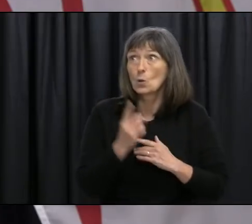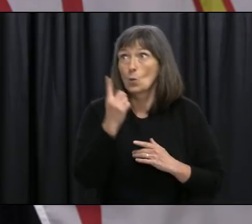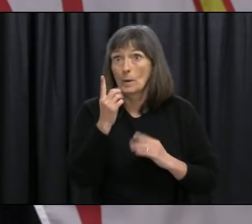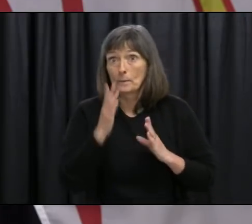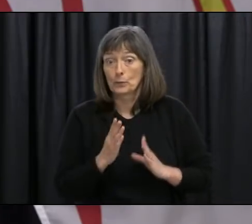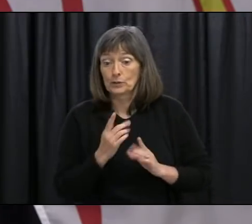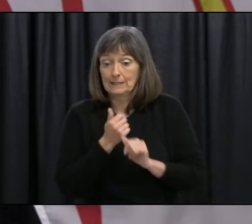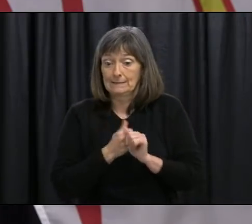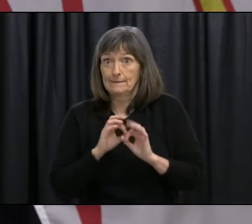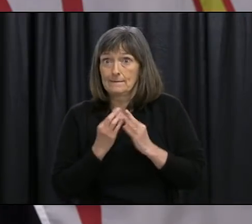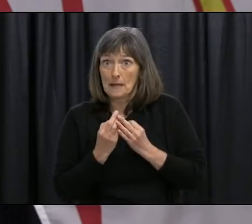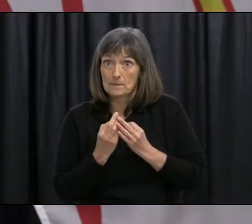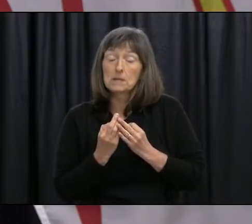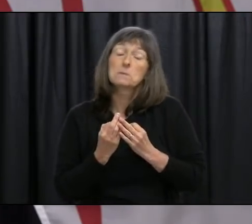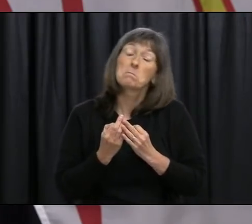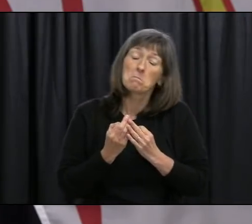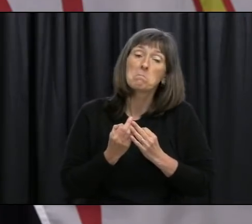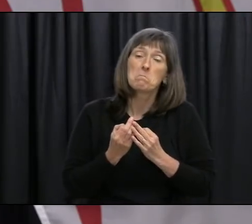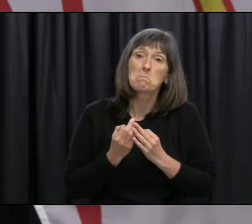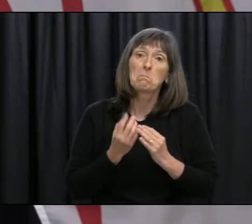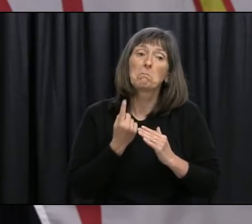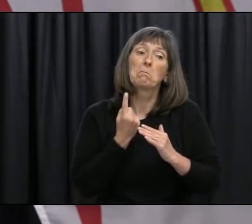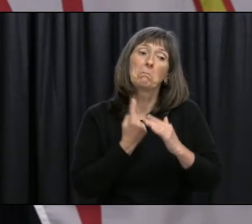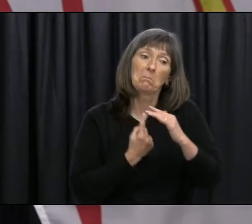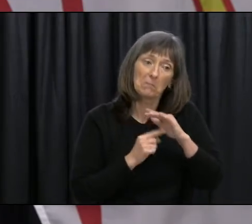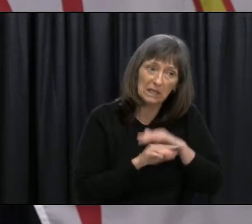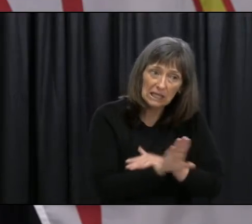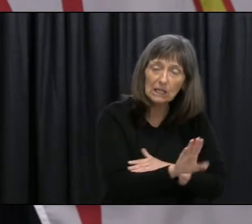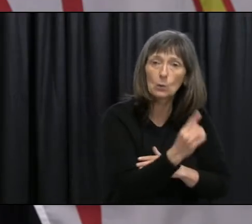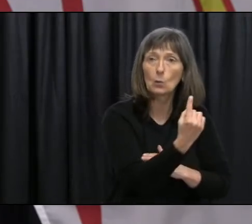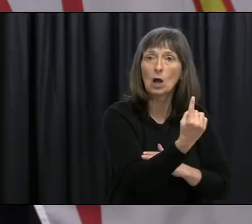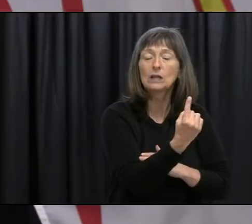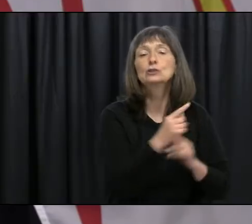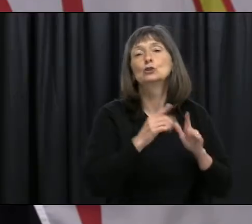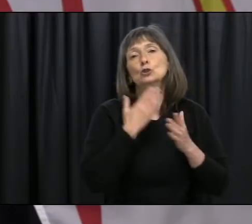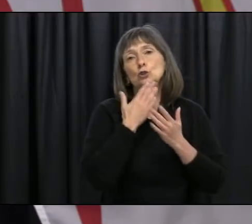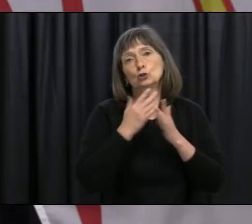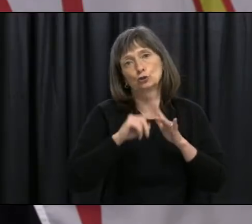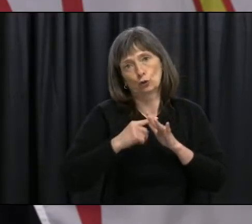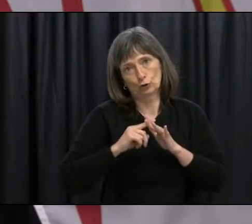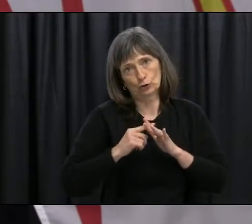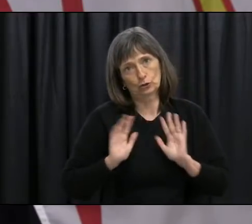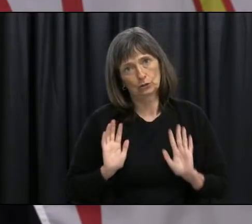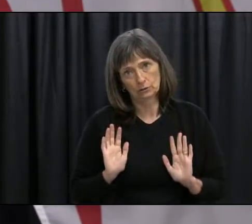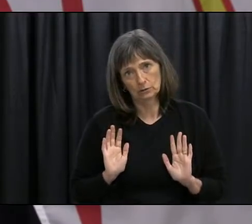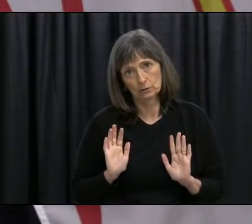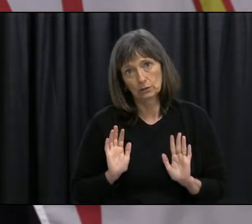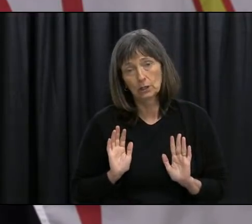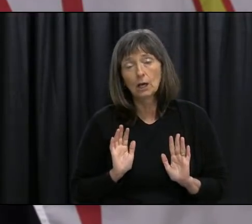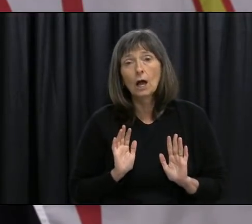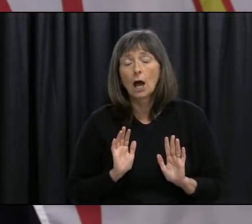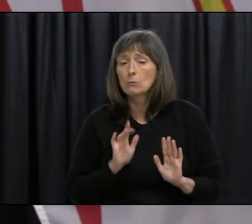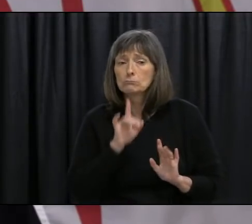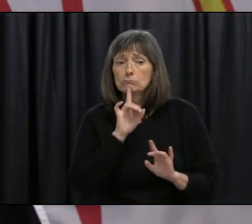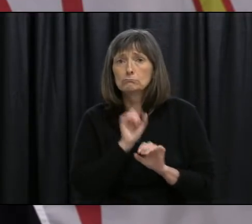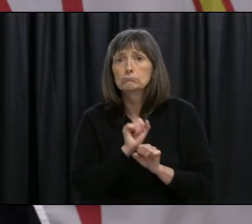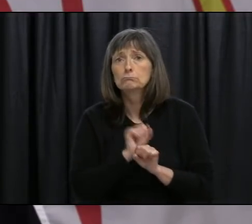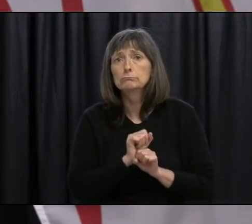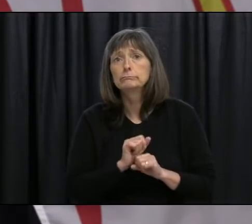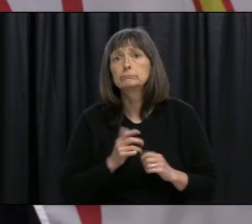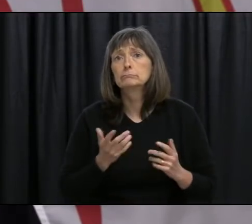person coming in, a designated visitor, is a good place to start. And we'll be certainly looking